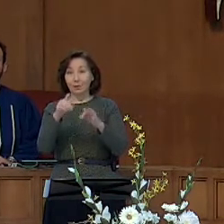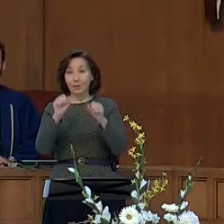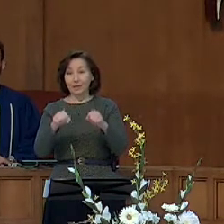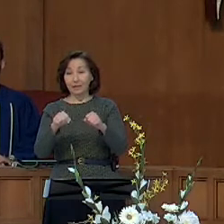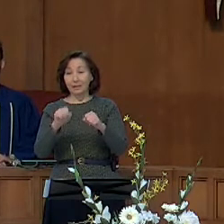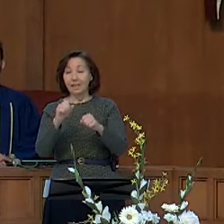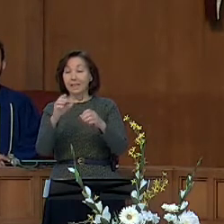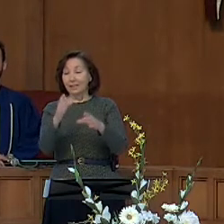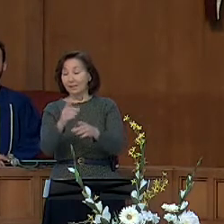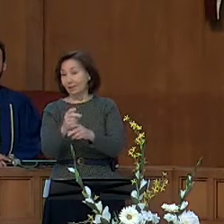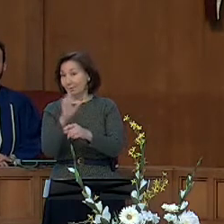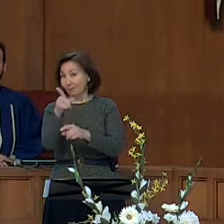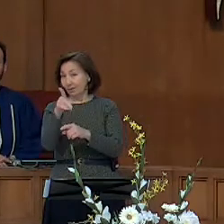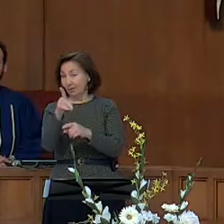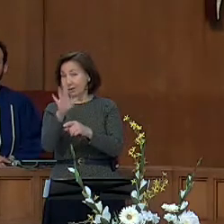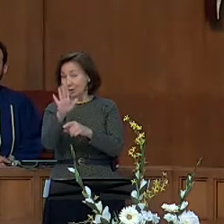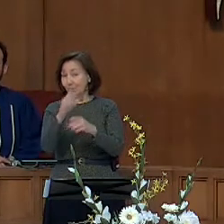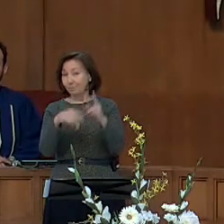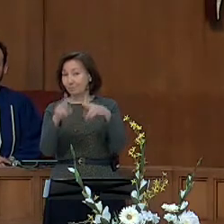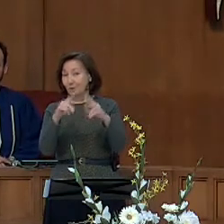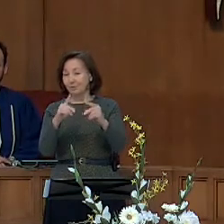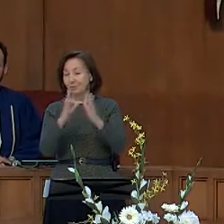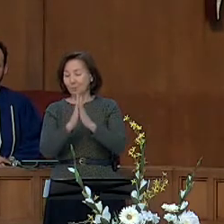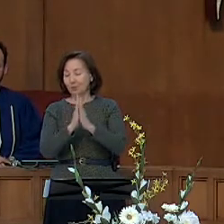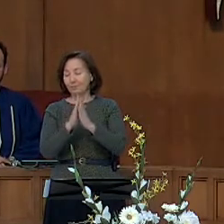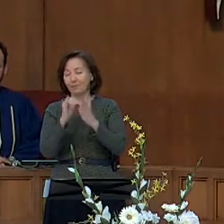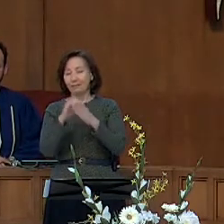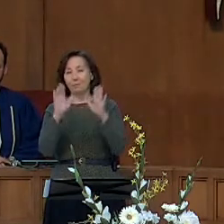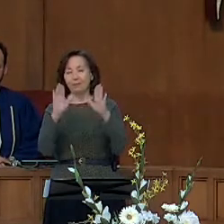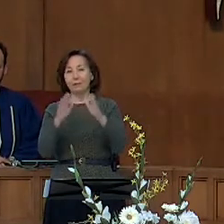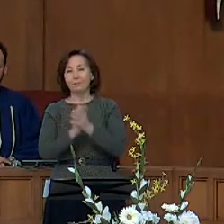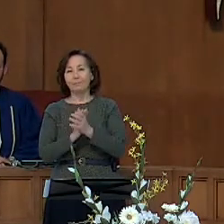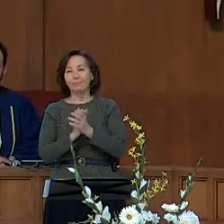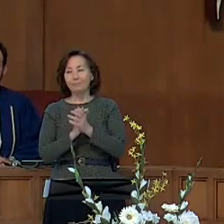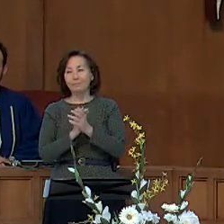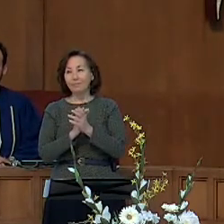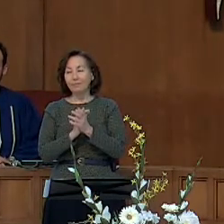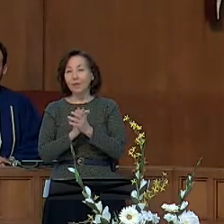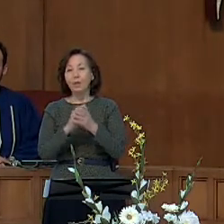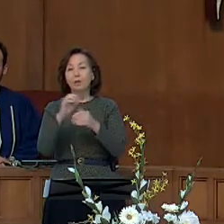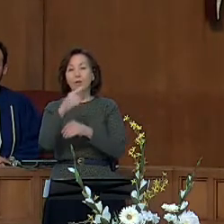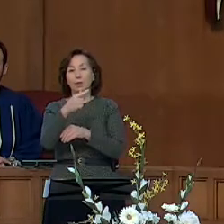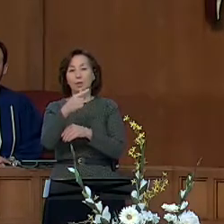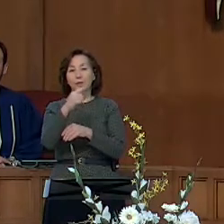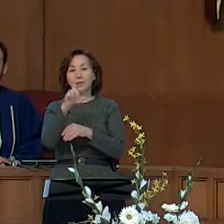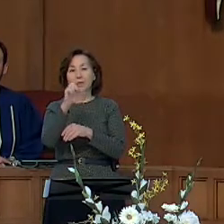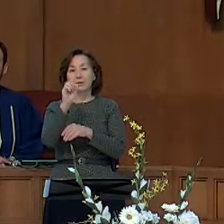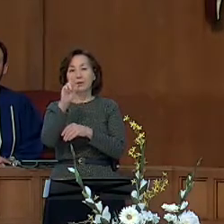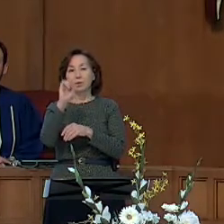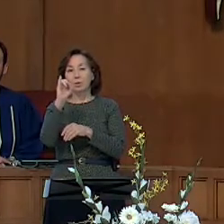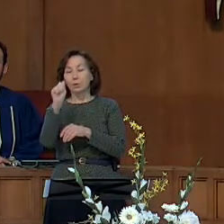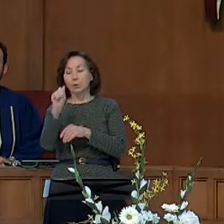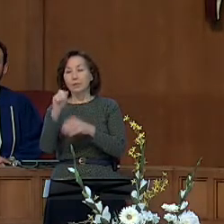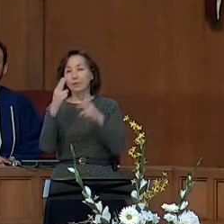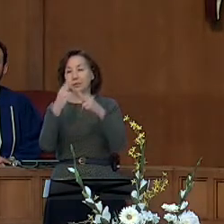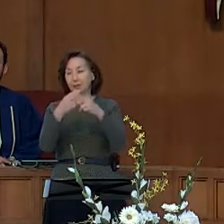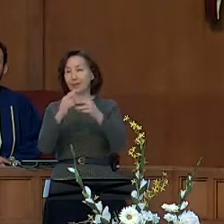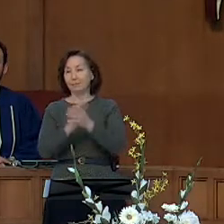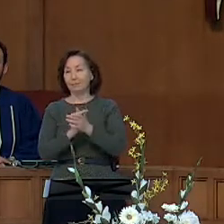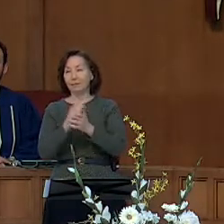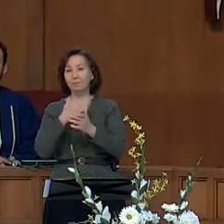So I want you to pray for my mom, if you don't mind. Glory is her name, Glory. My dad would always, you know, he was